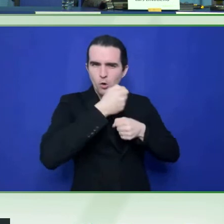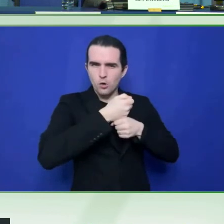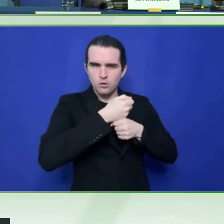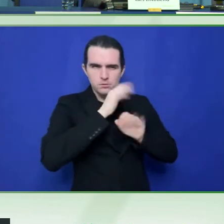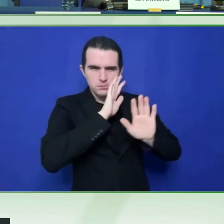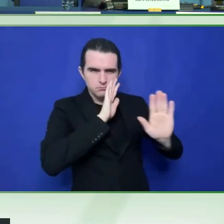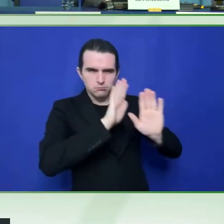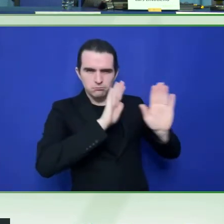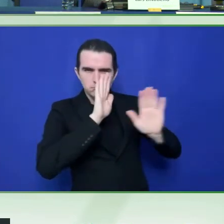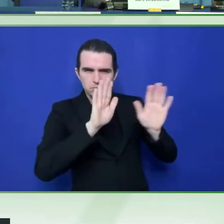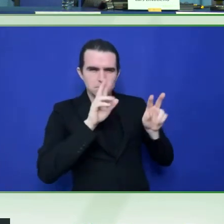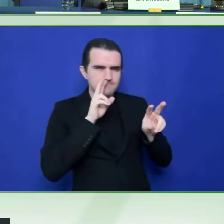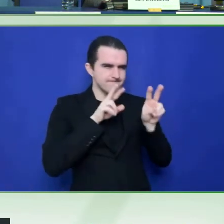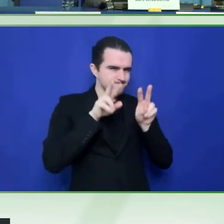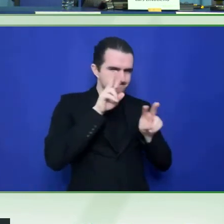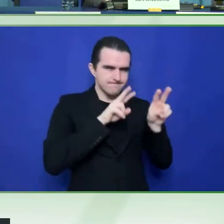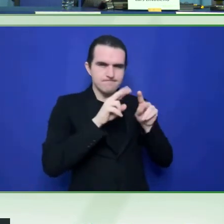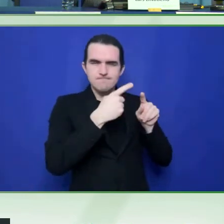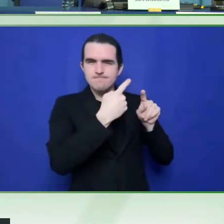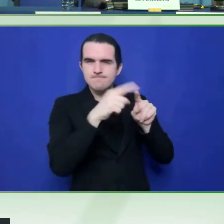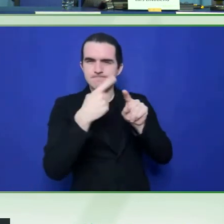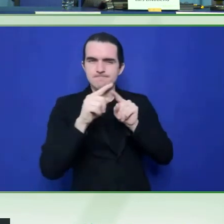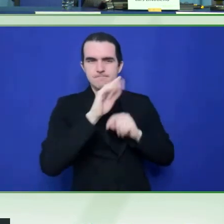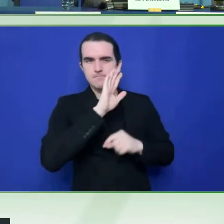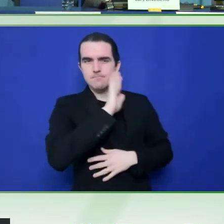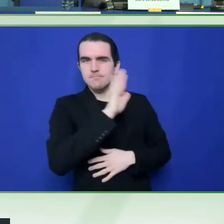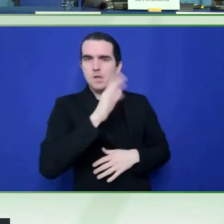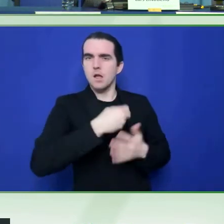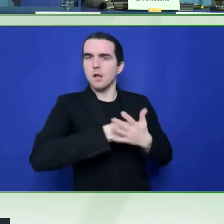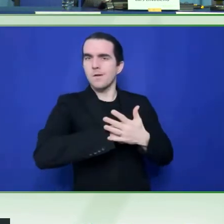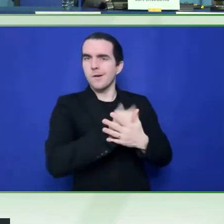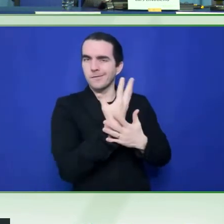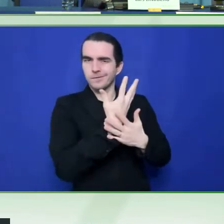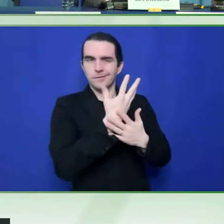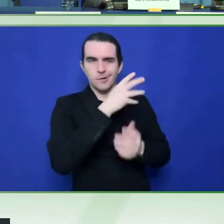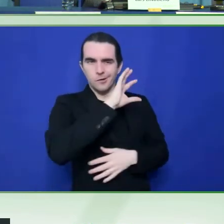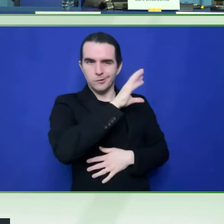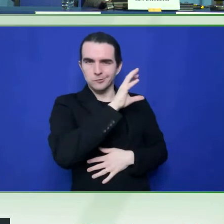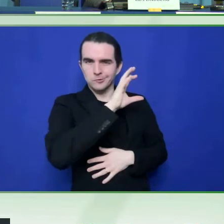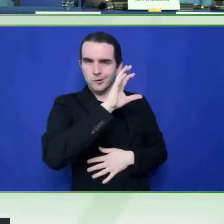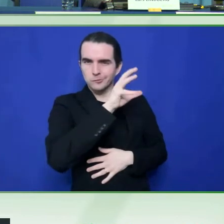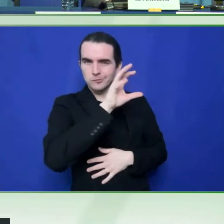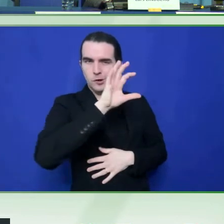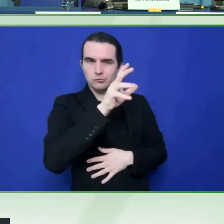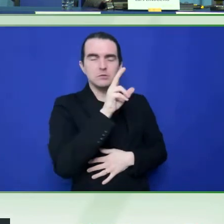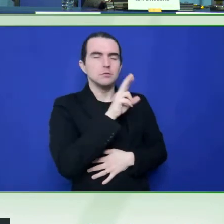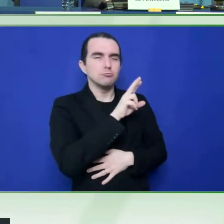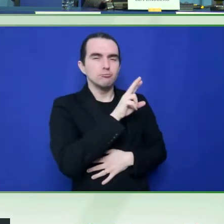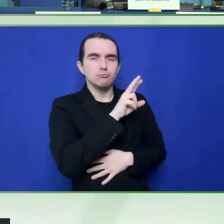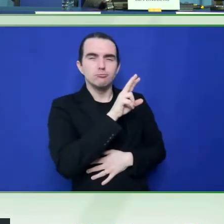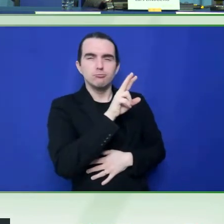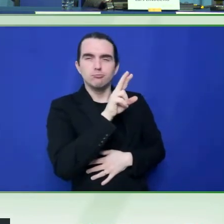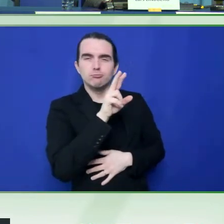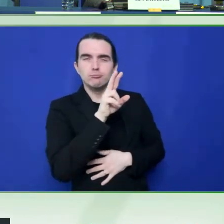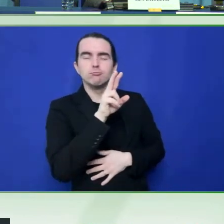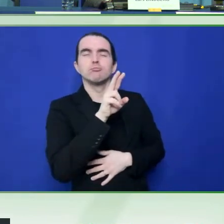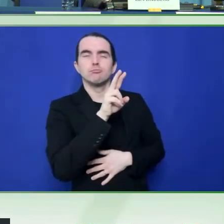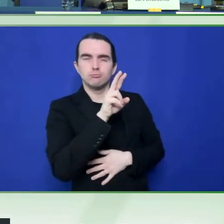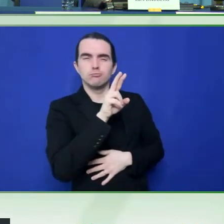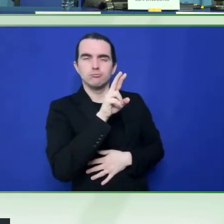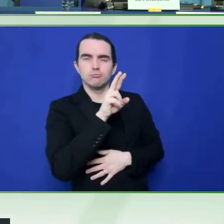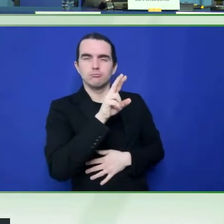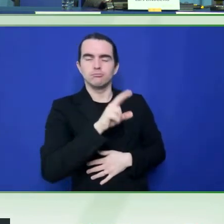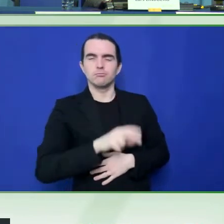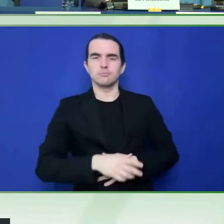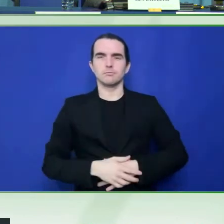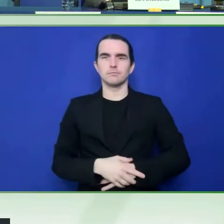The assignment included several parts, and the most important can be summarized with identify and